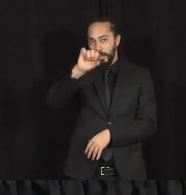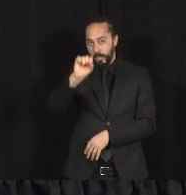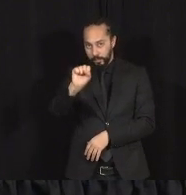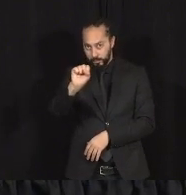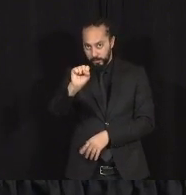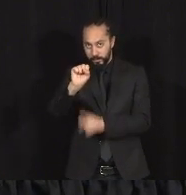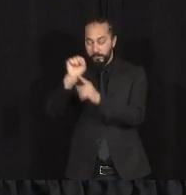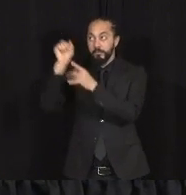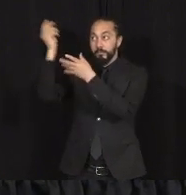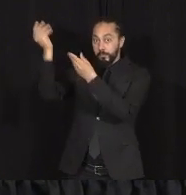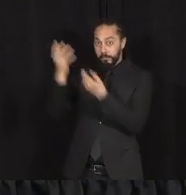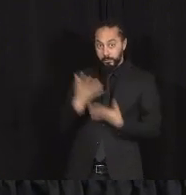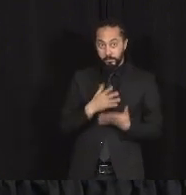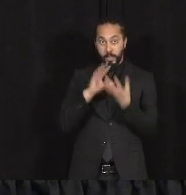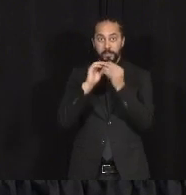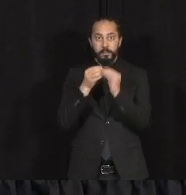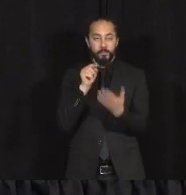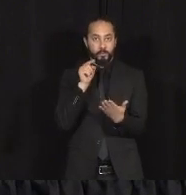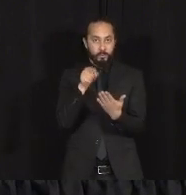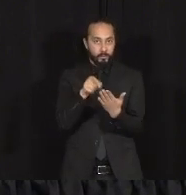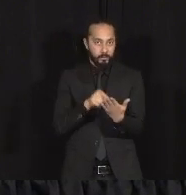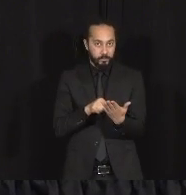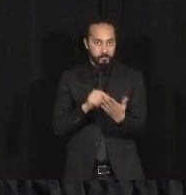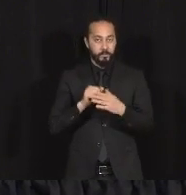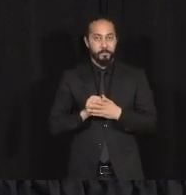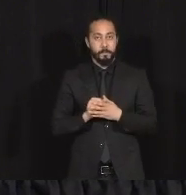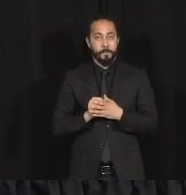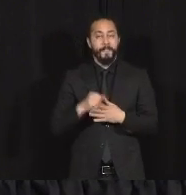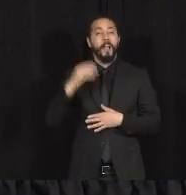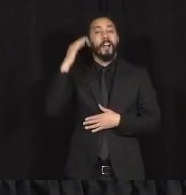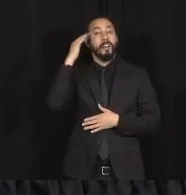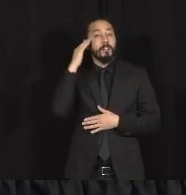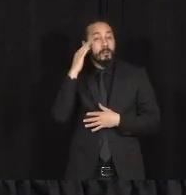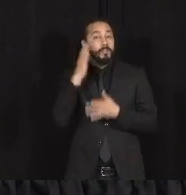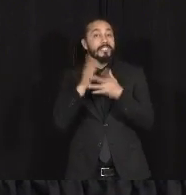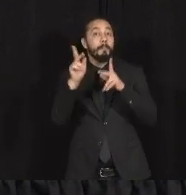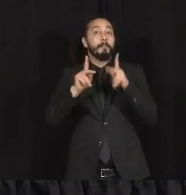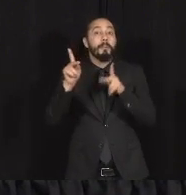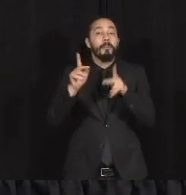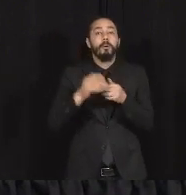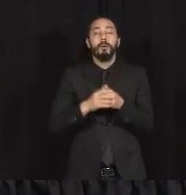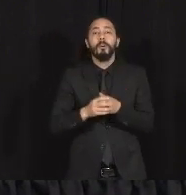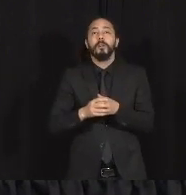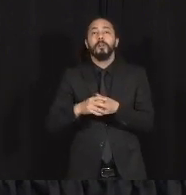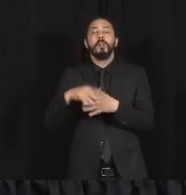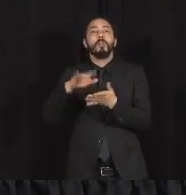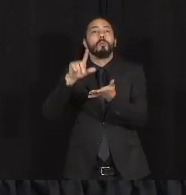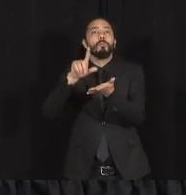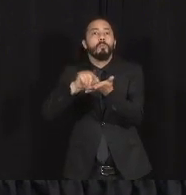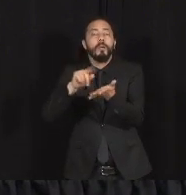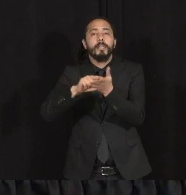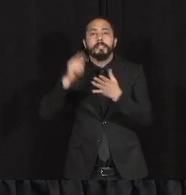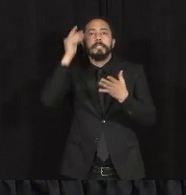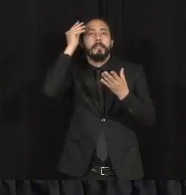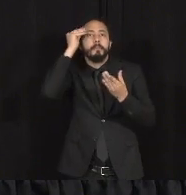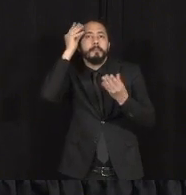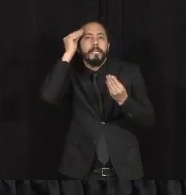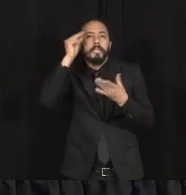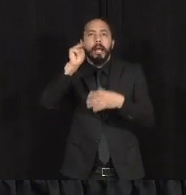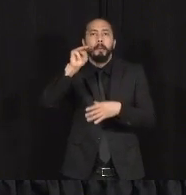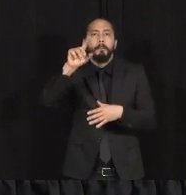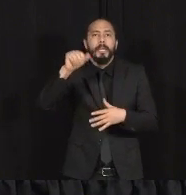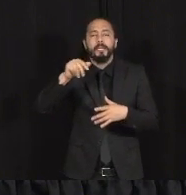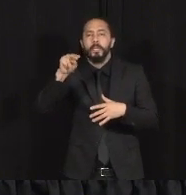press when they hear about deaths reported in the media locally, it must